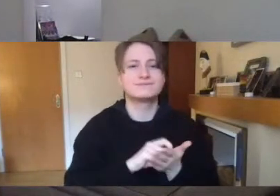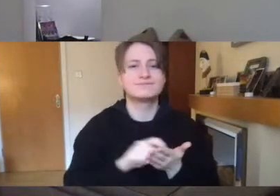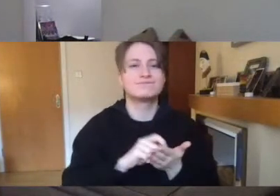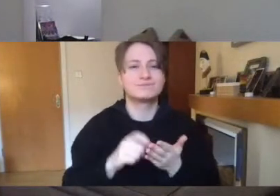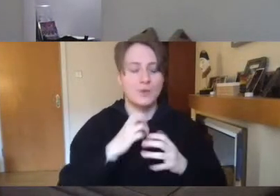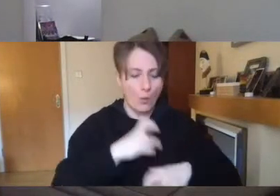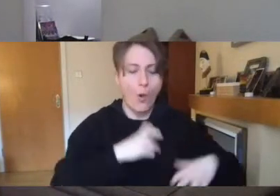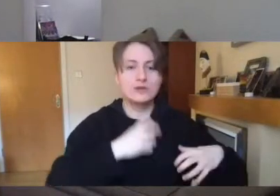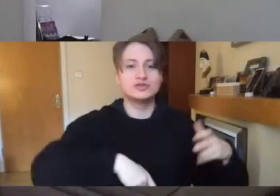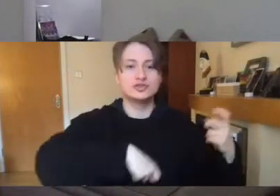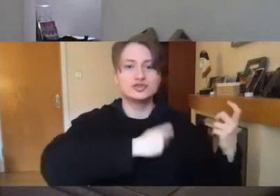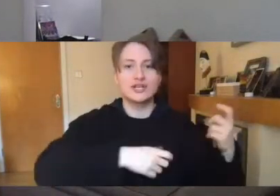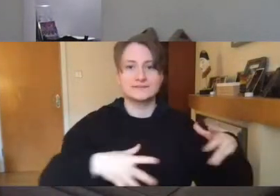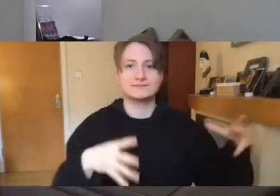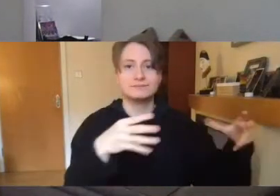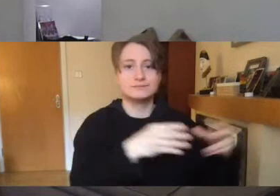Norwegian